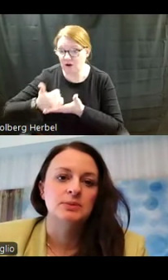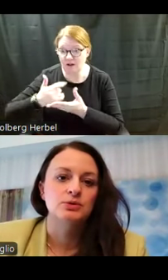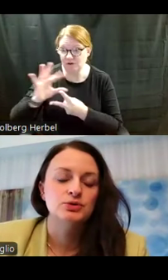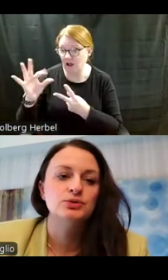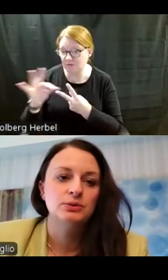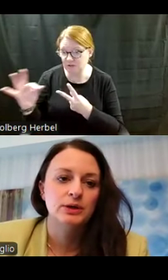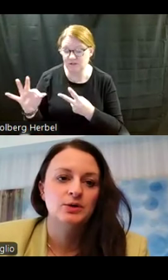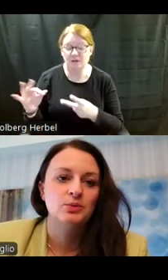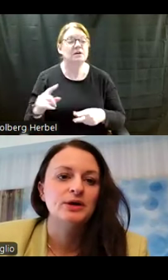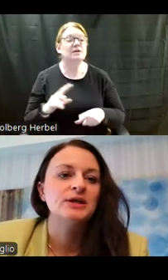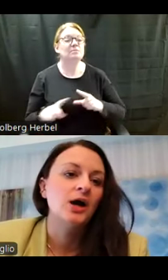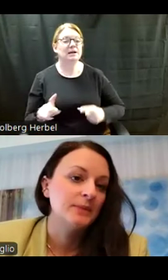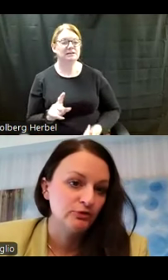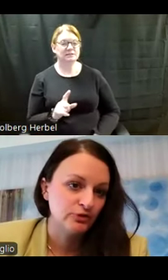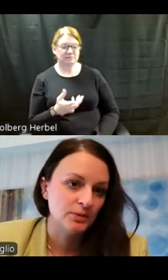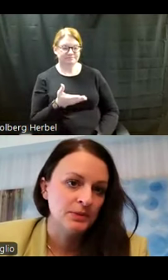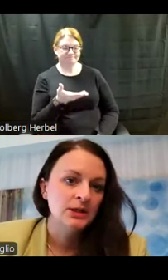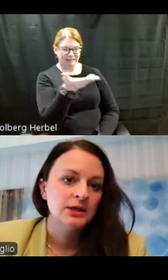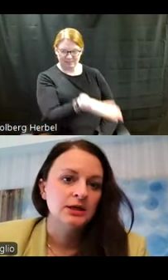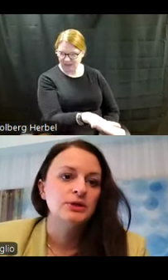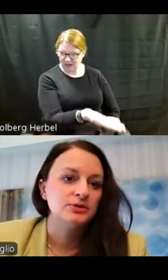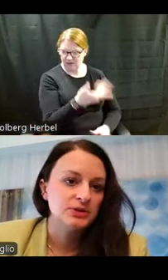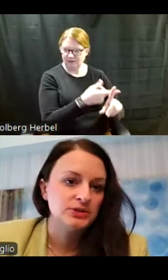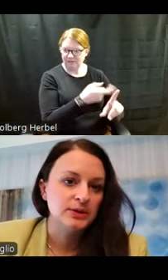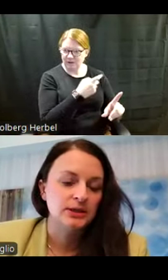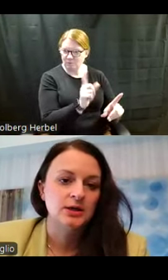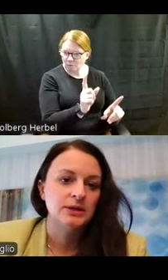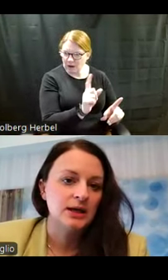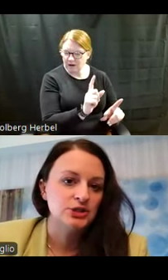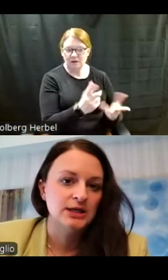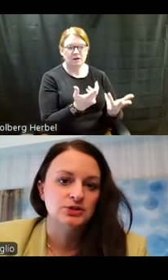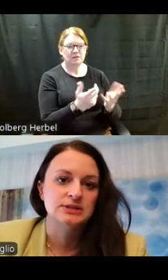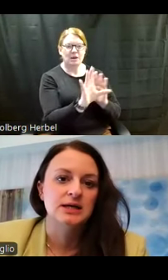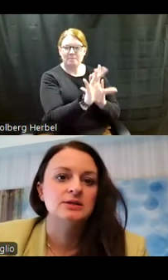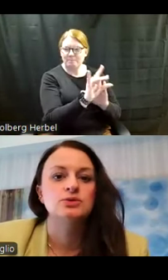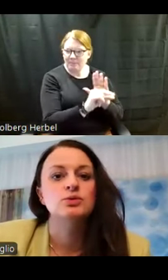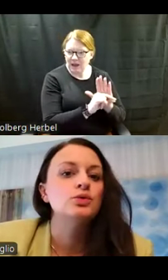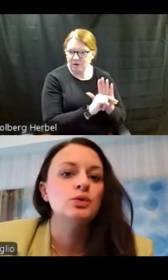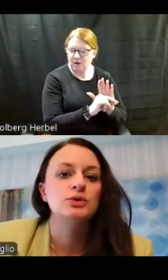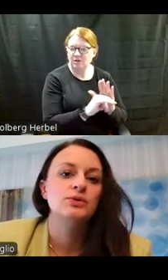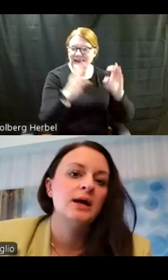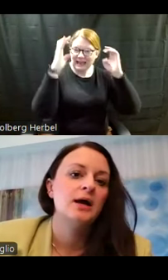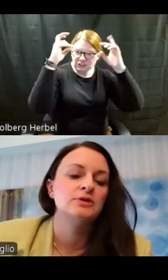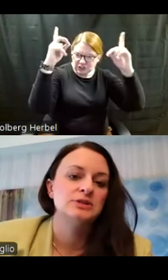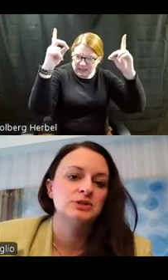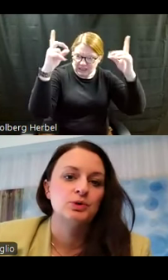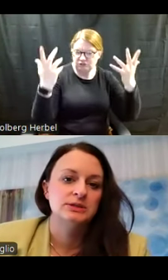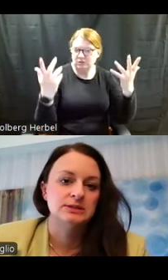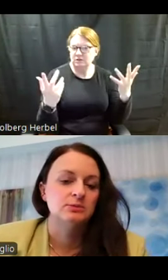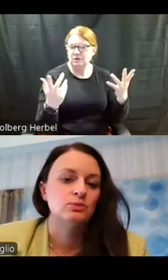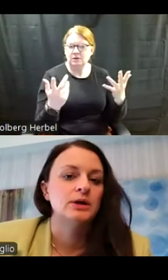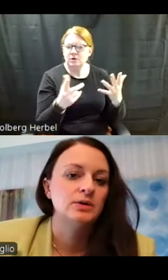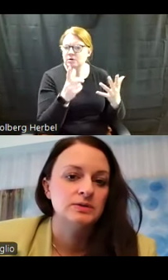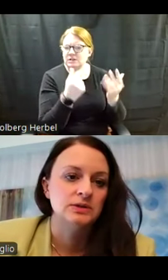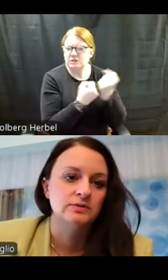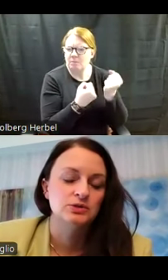but truly where are they coming from, including their socioeconomic, educational status. Who do they have as a support